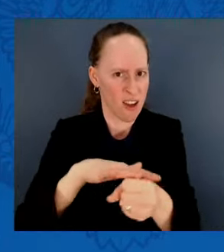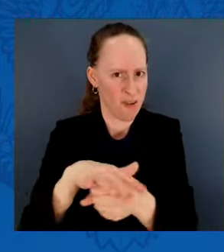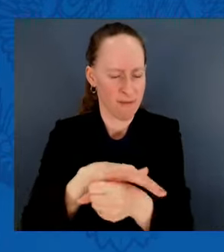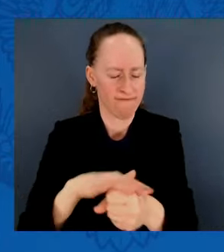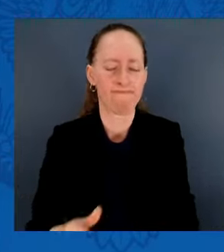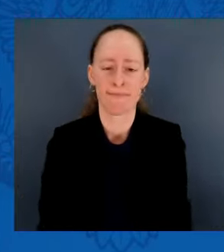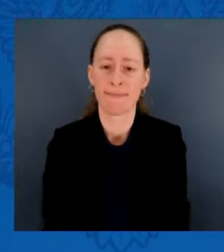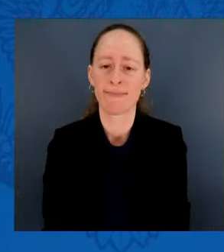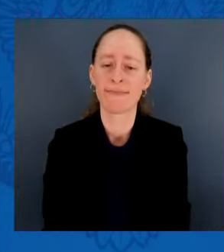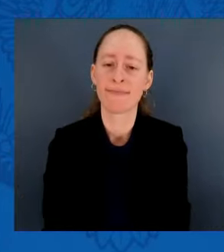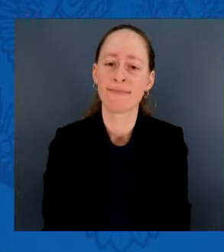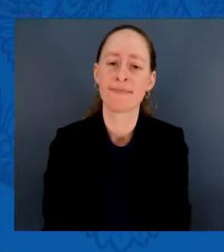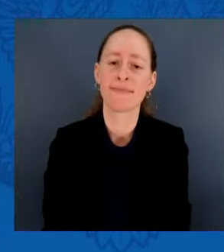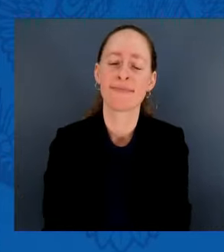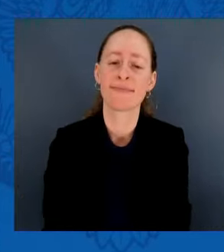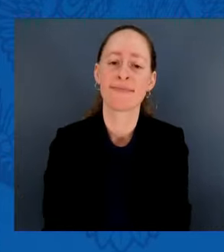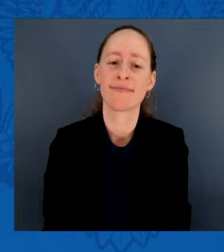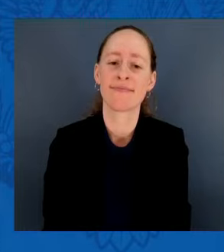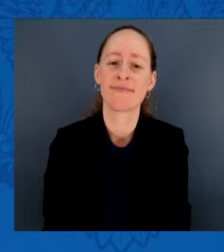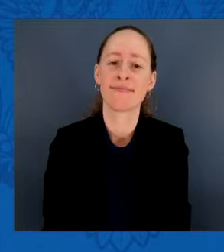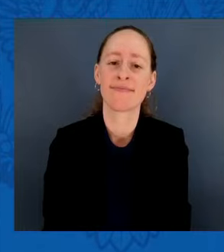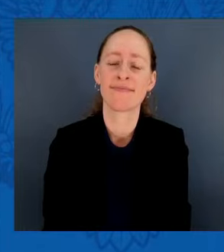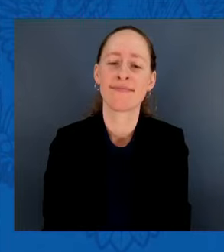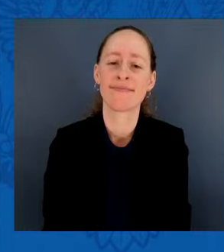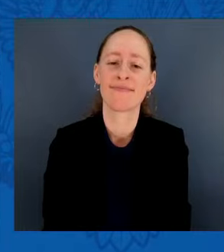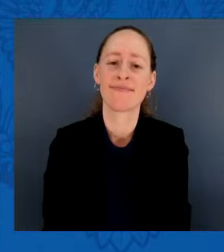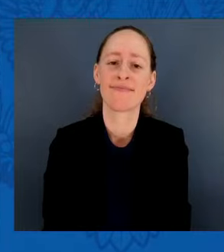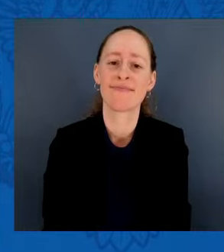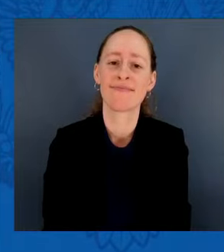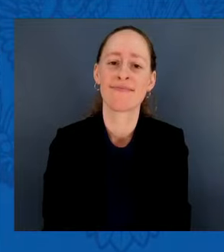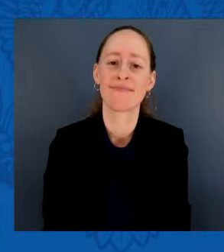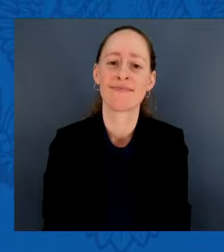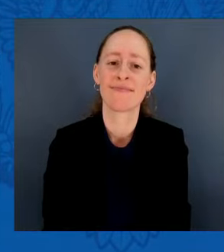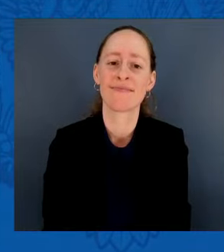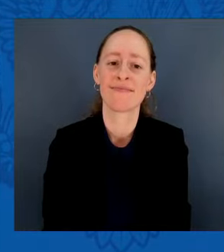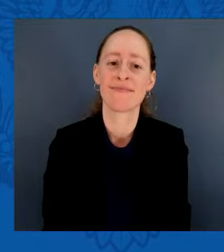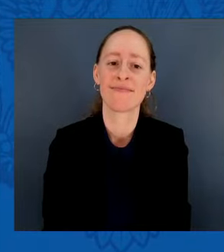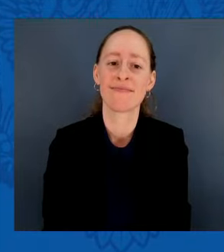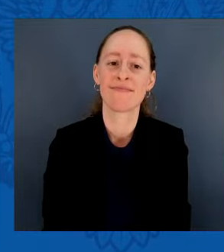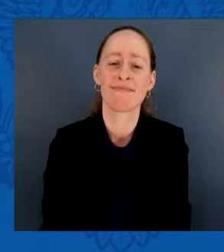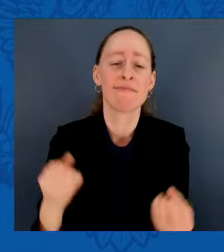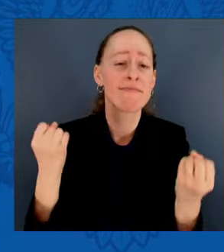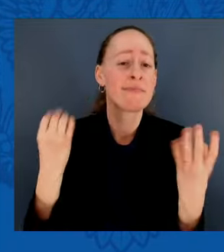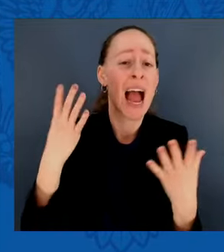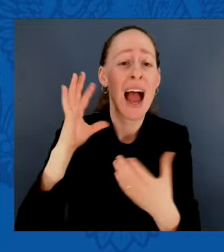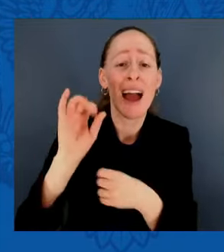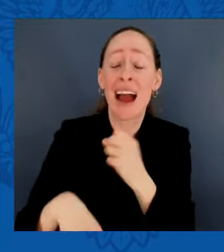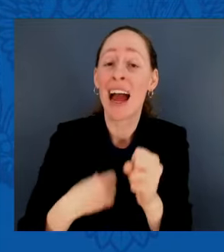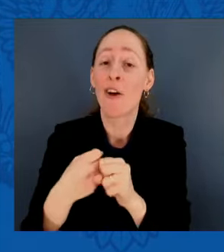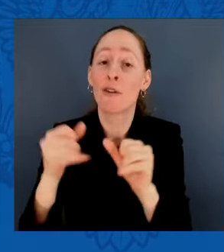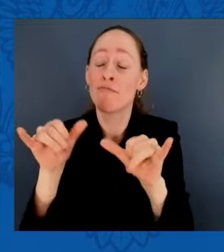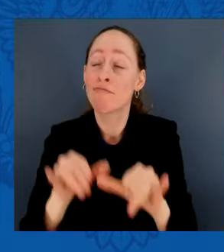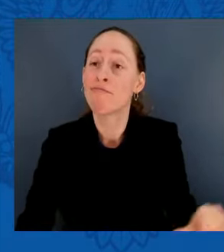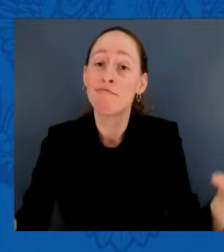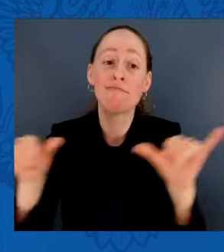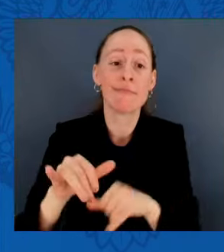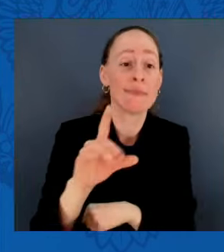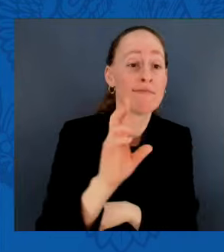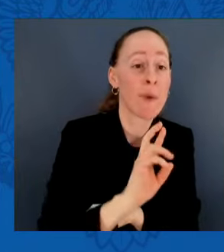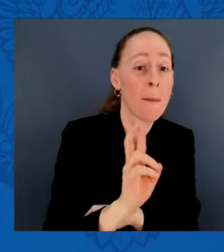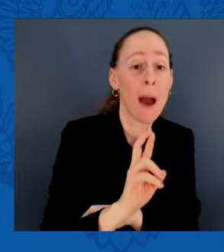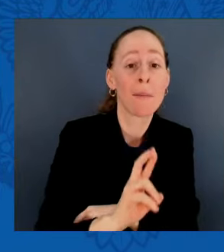For years, I've heard many of my Republican and Democratic friends say that China is on the